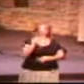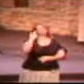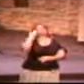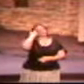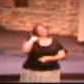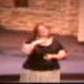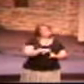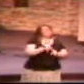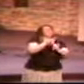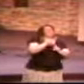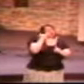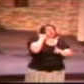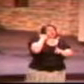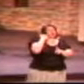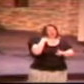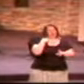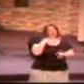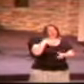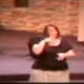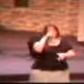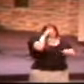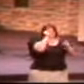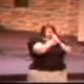especially if you have a rich imagination